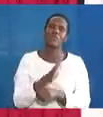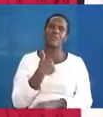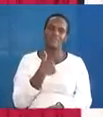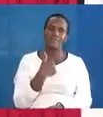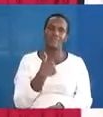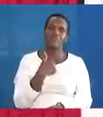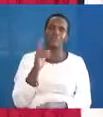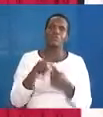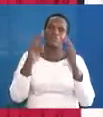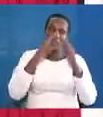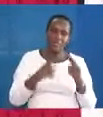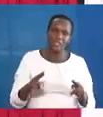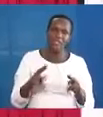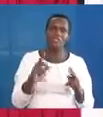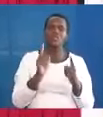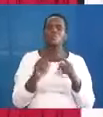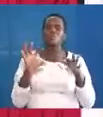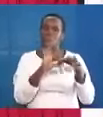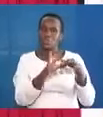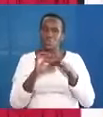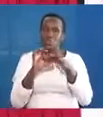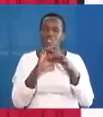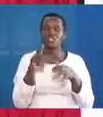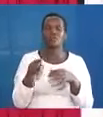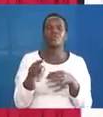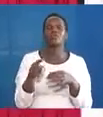the peace, to the stability, to the unity of this nation.